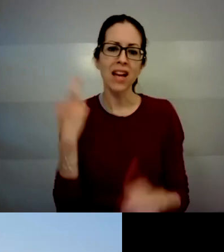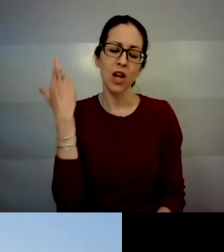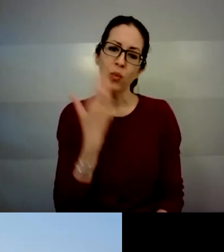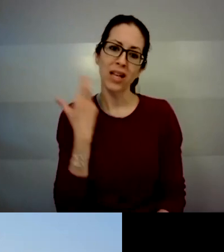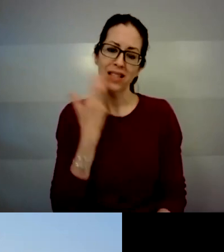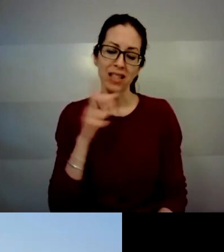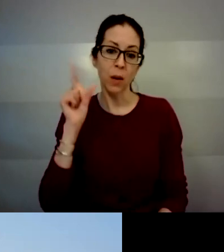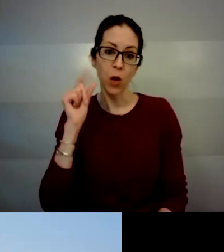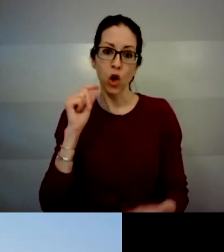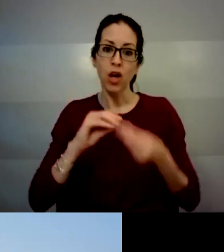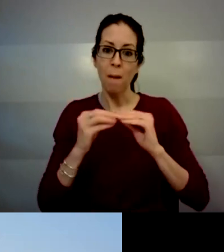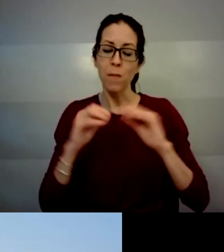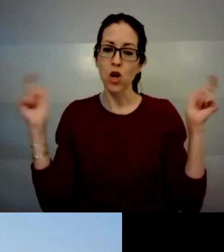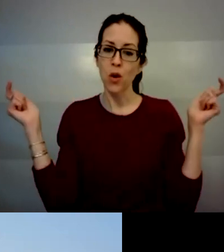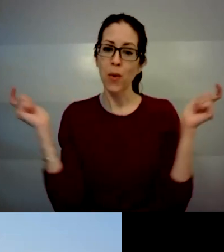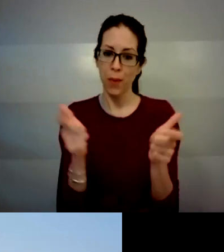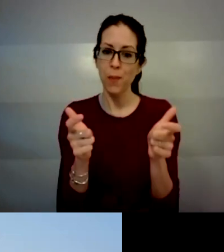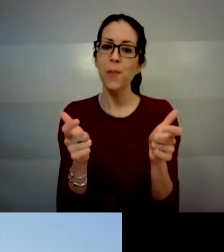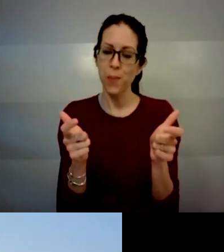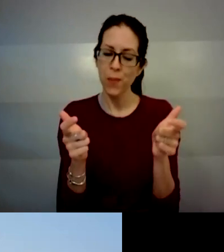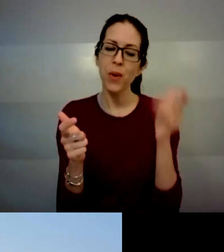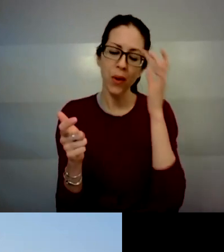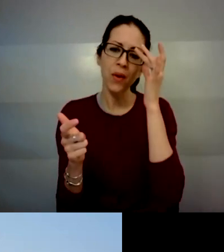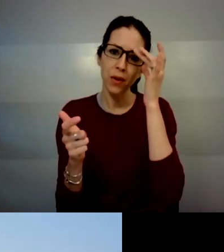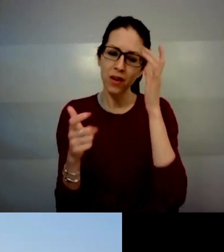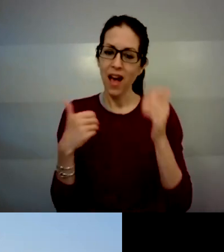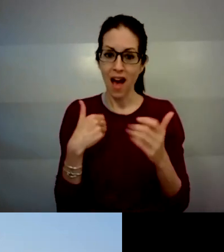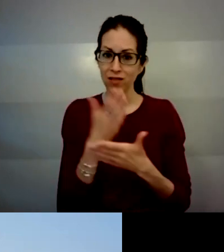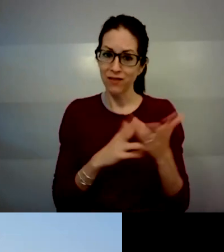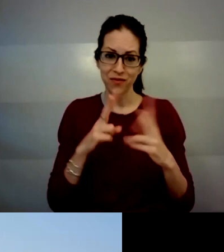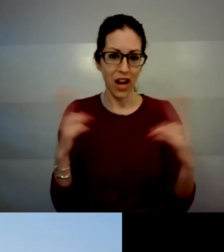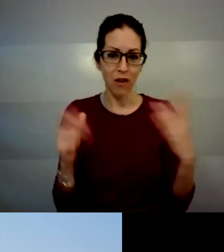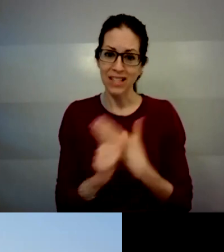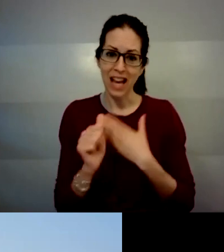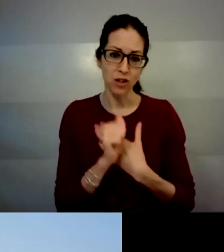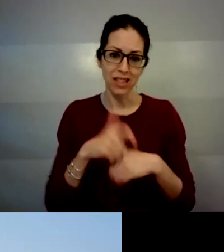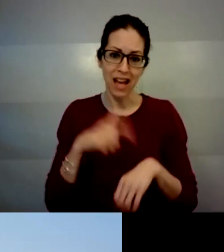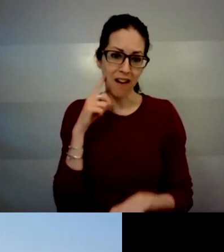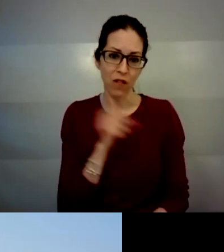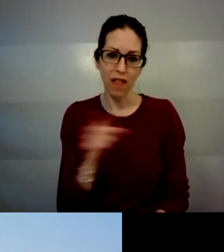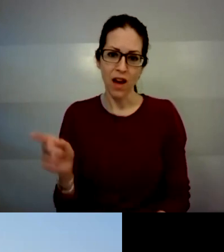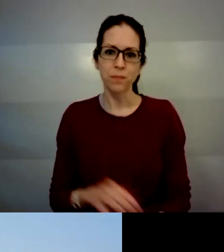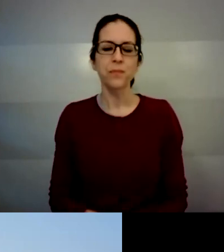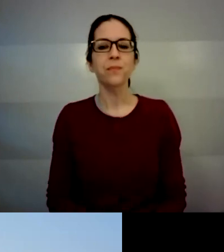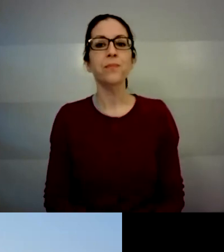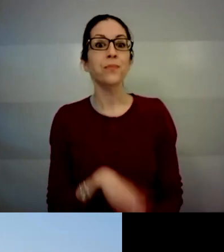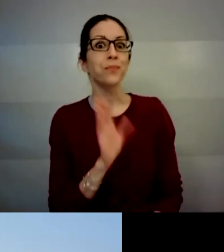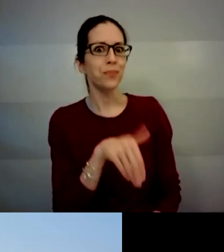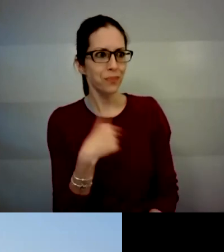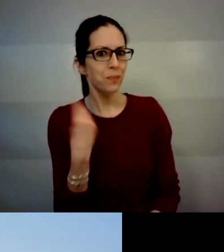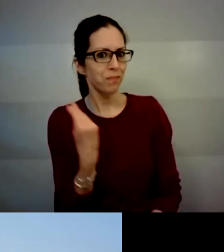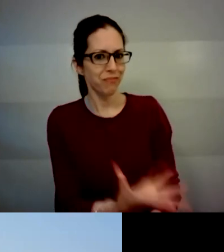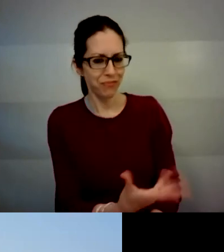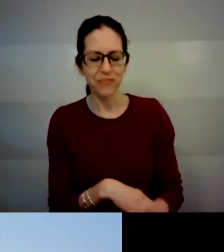are going through some major threats, and it's a dangerous time for them. Absolutely. And I just want to point out something